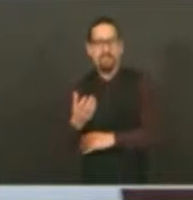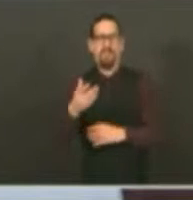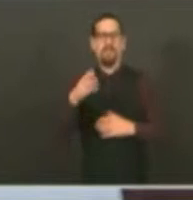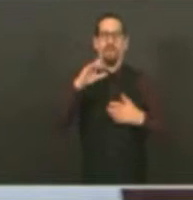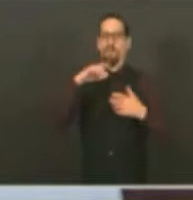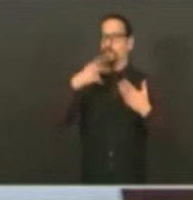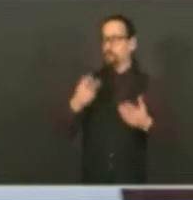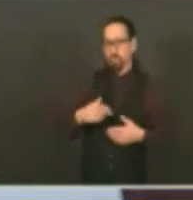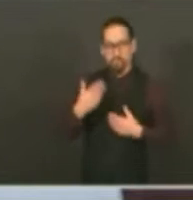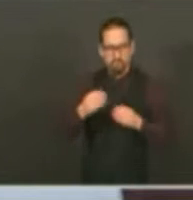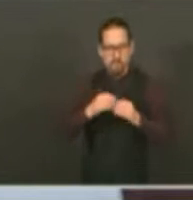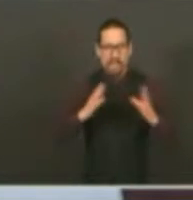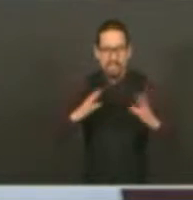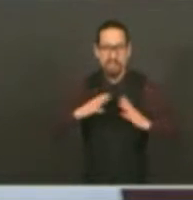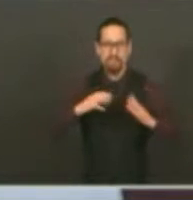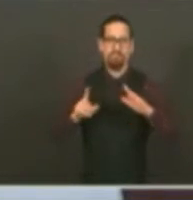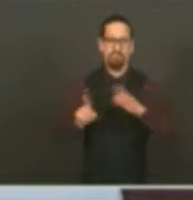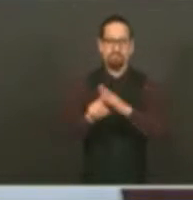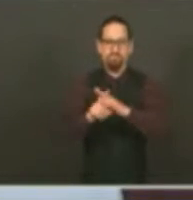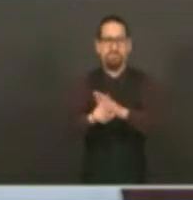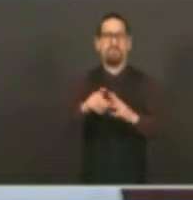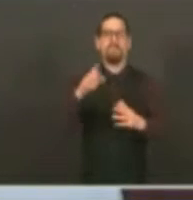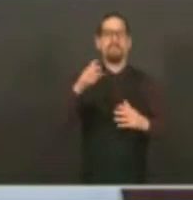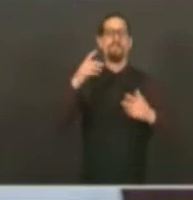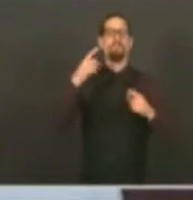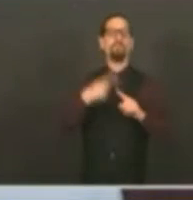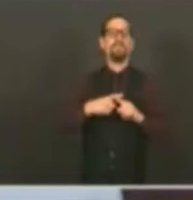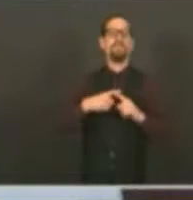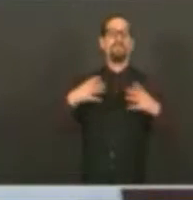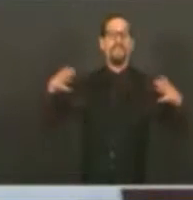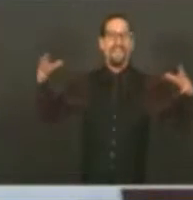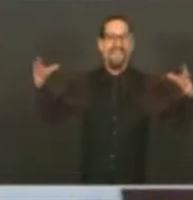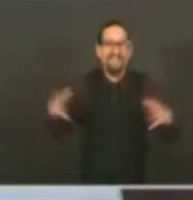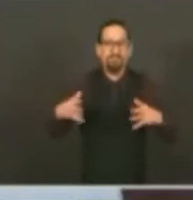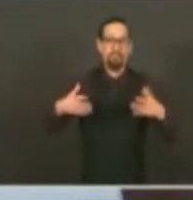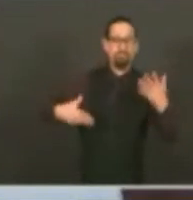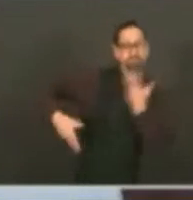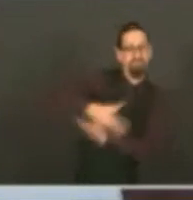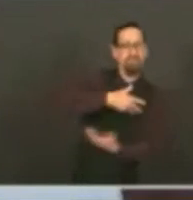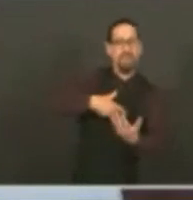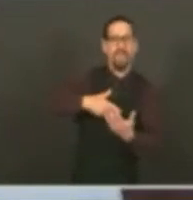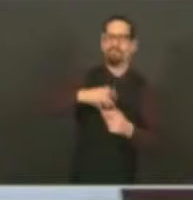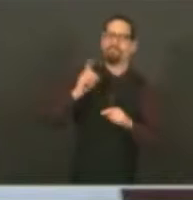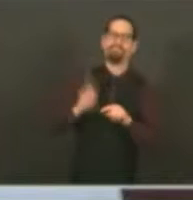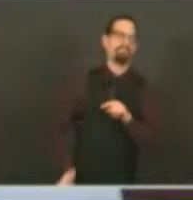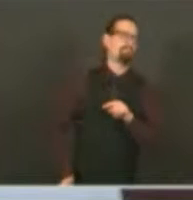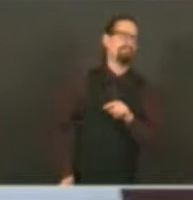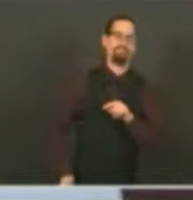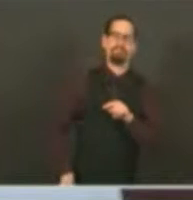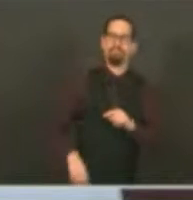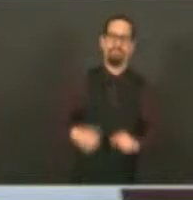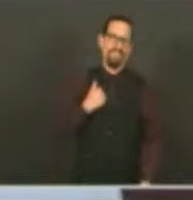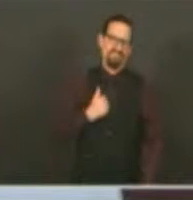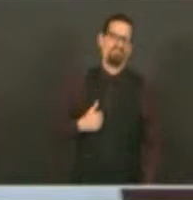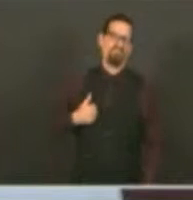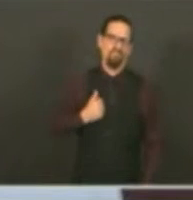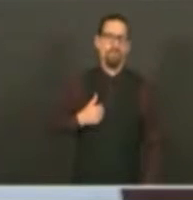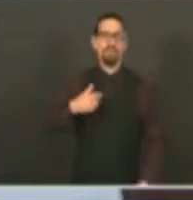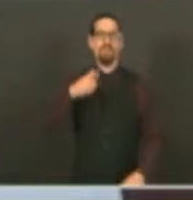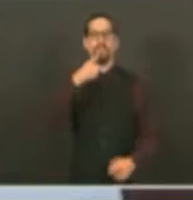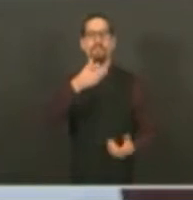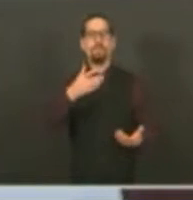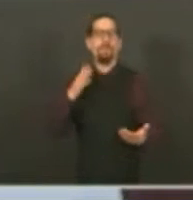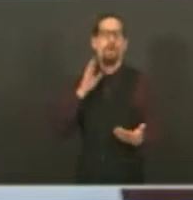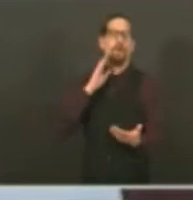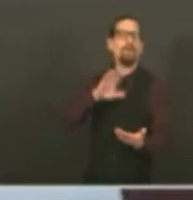person the way that you want to do. I'm sorry you can't all gather in the kitchen and make your latkes and together